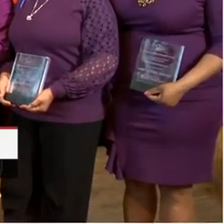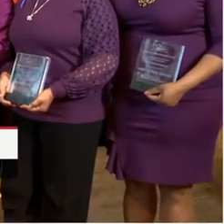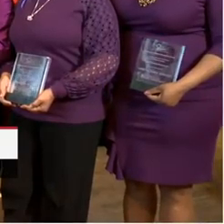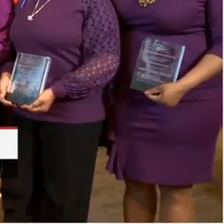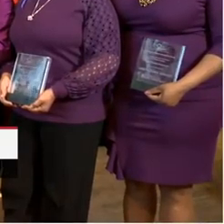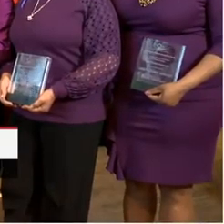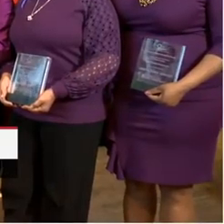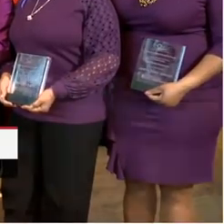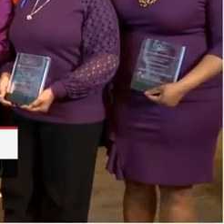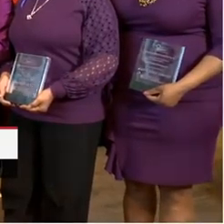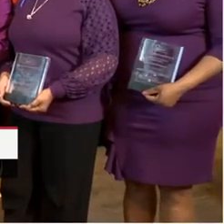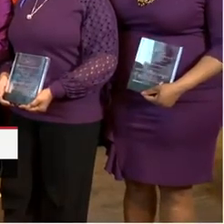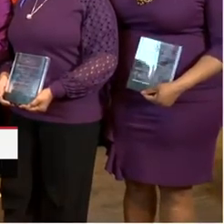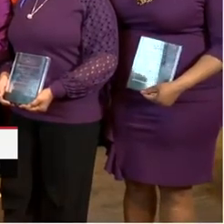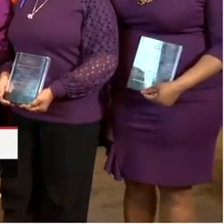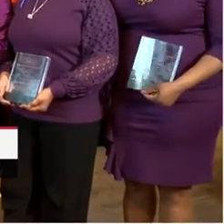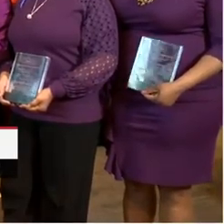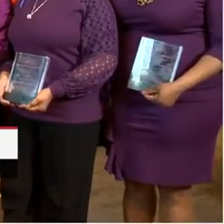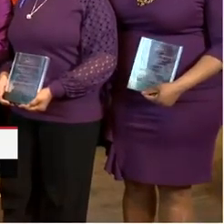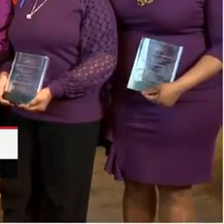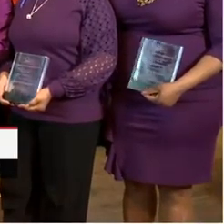Yes, ma'am. Yes,